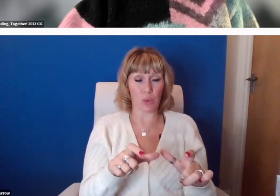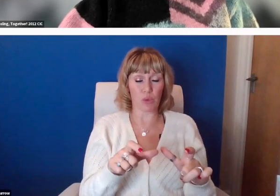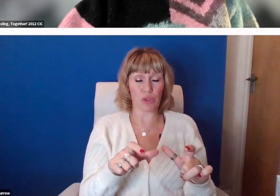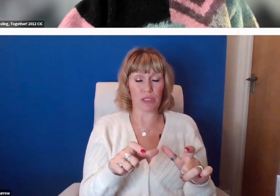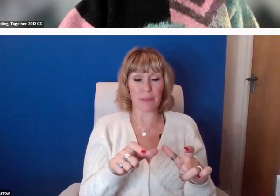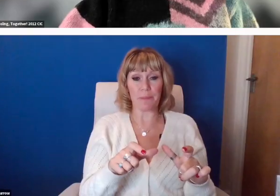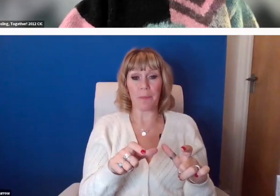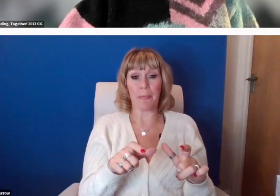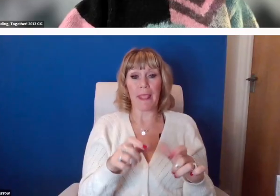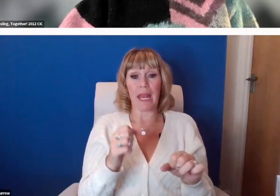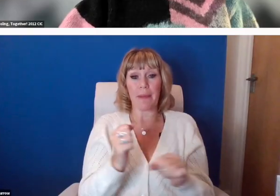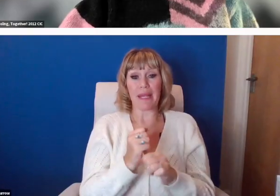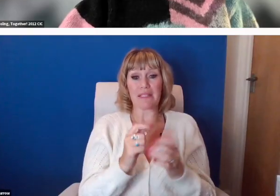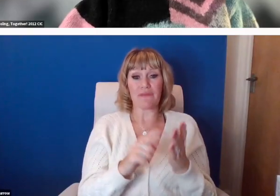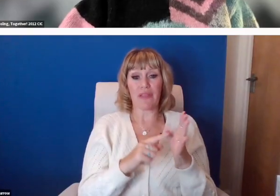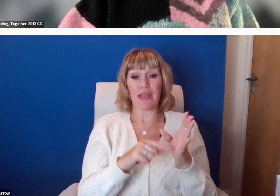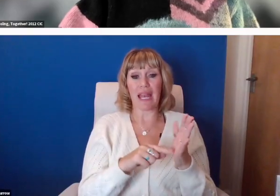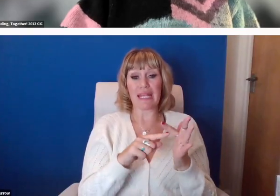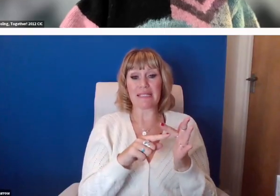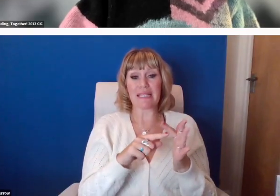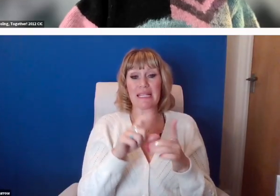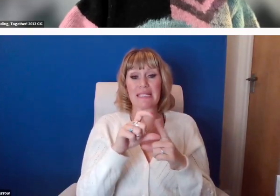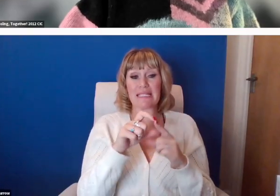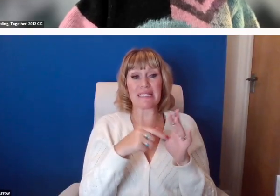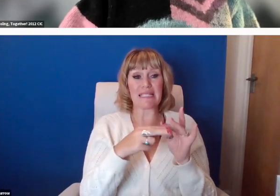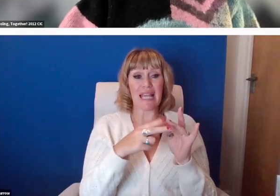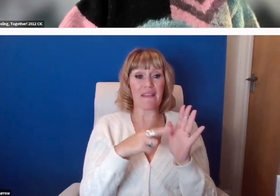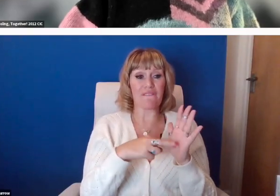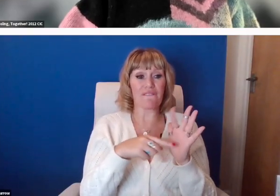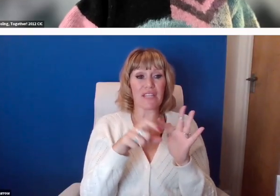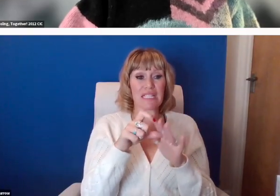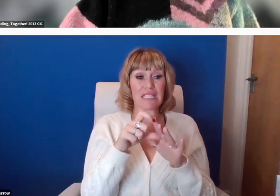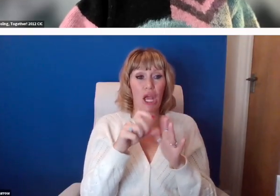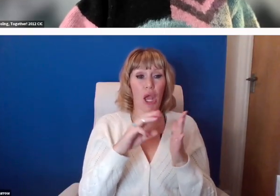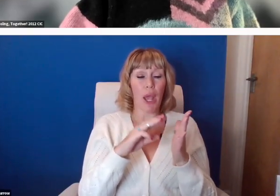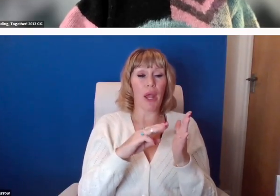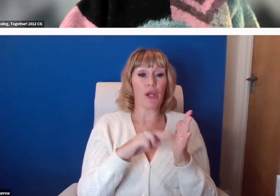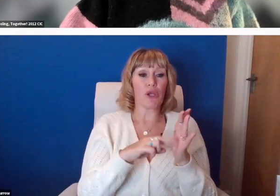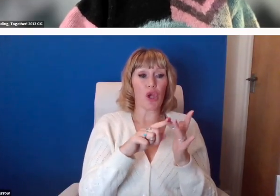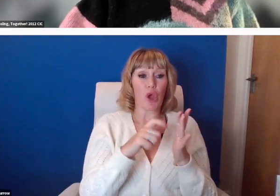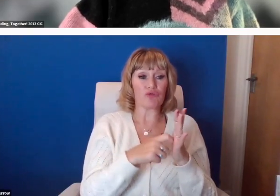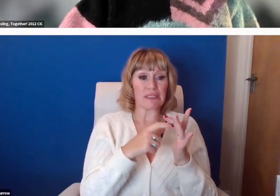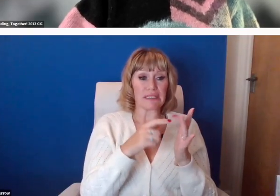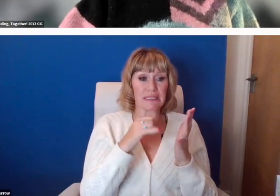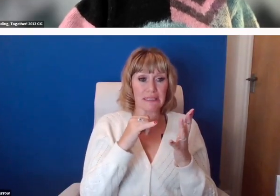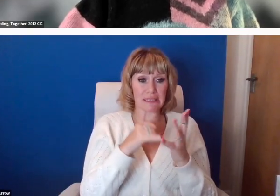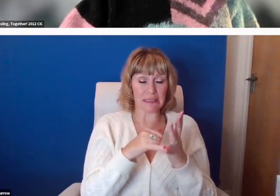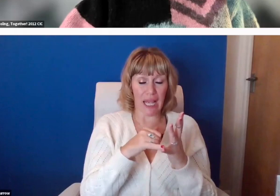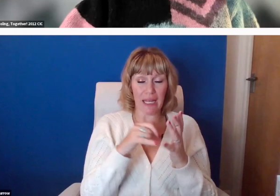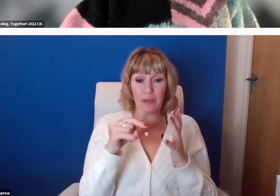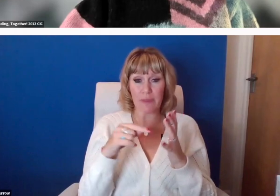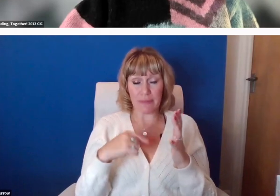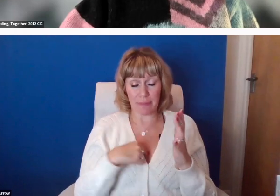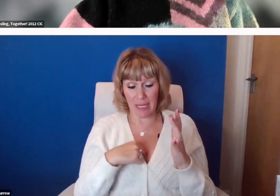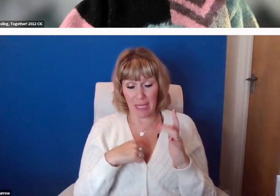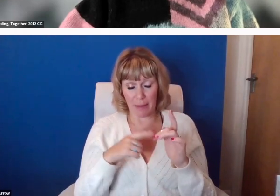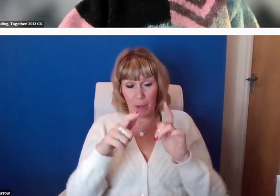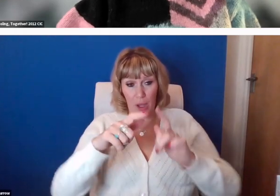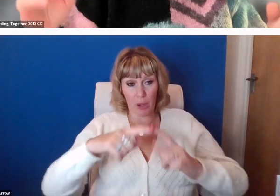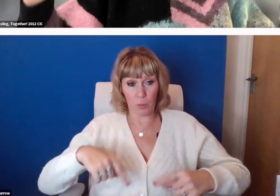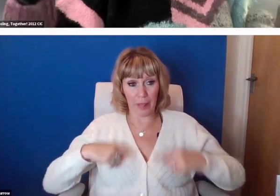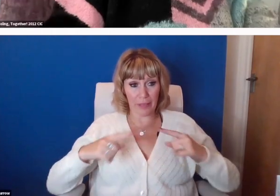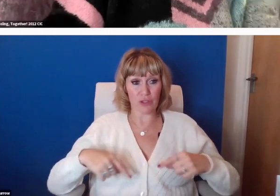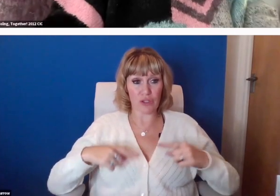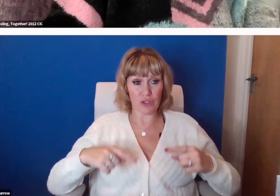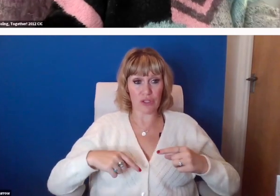David Morris, who inspired Together. And it was me sitting in my manual wheelchair, sort of aging rocker in my late